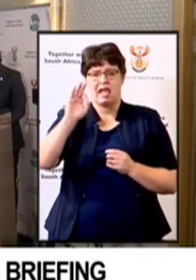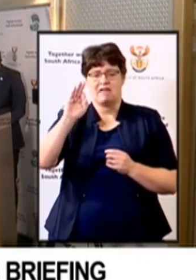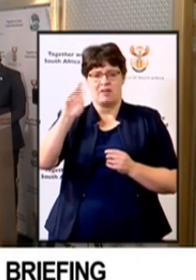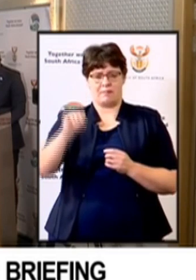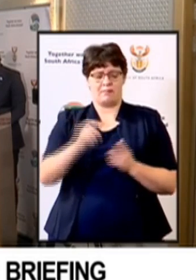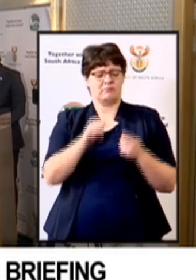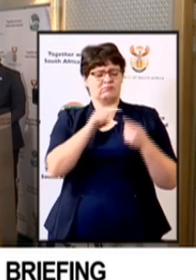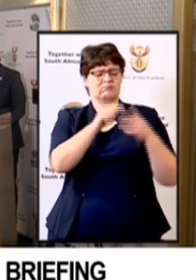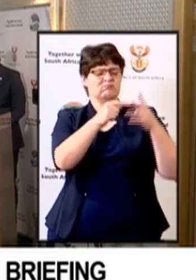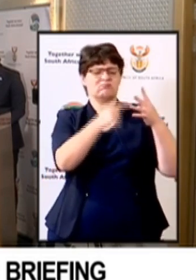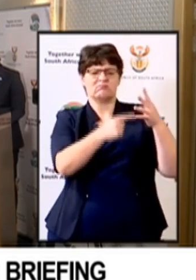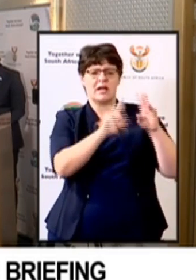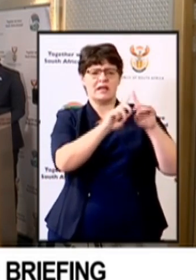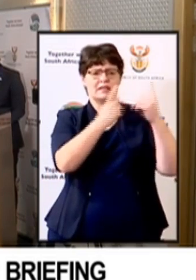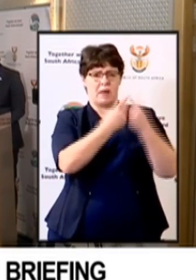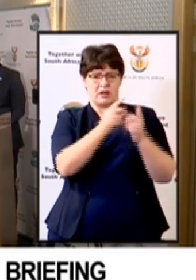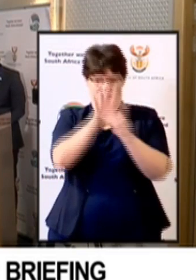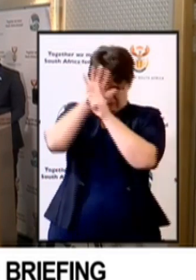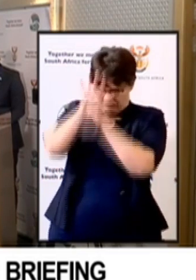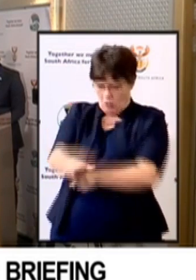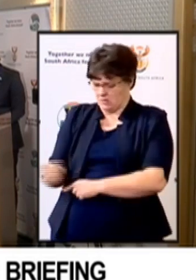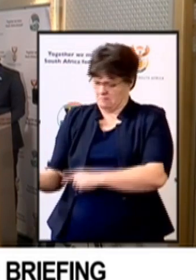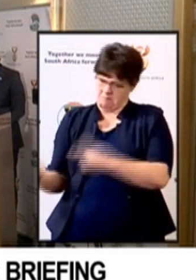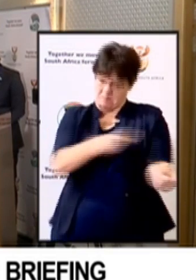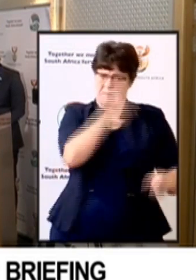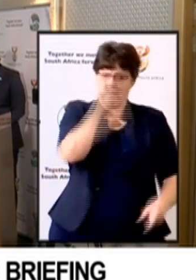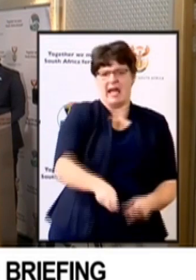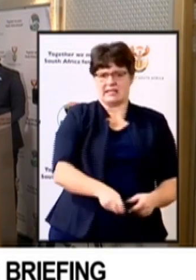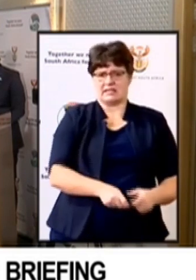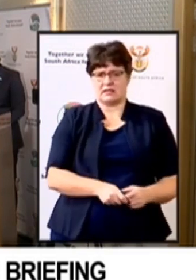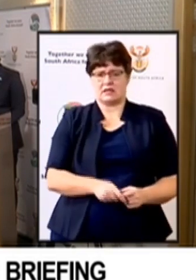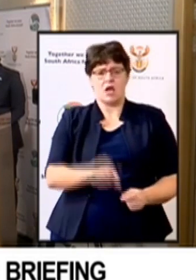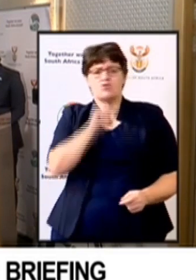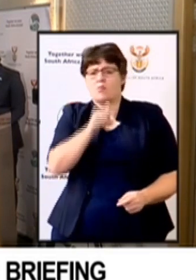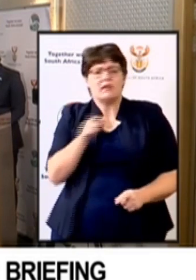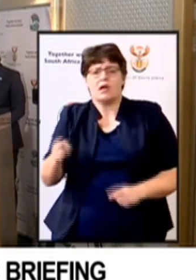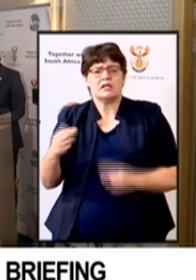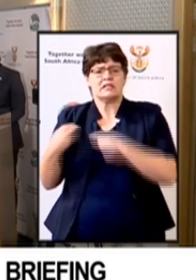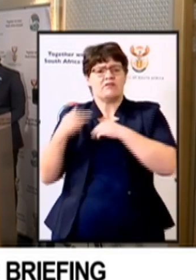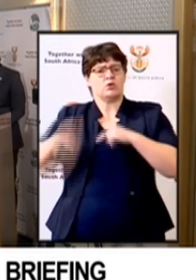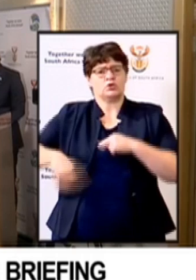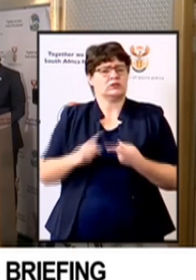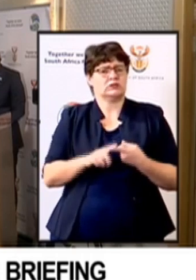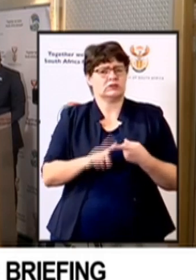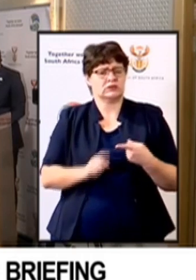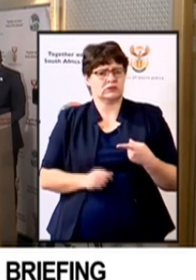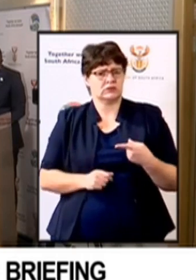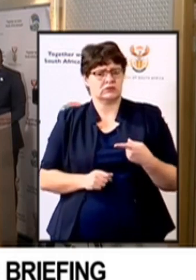departments that will be forcing workers to go back to work even if it is not safe to do so?